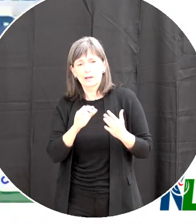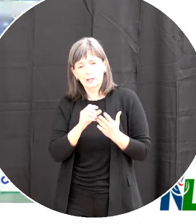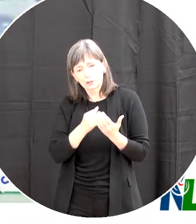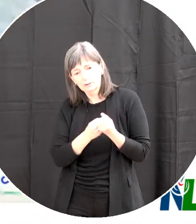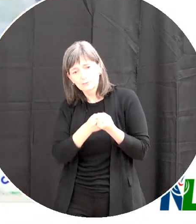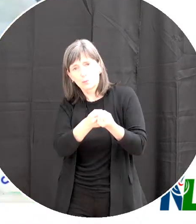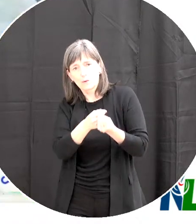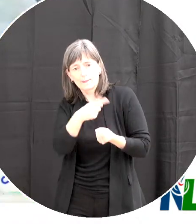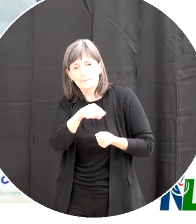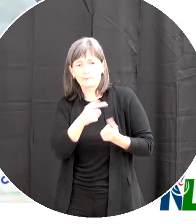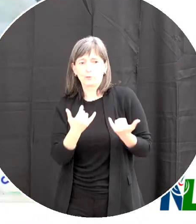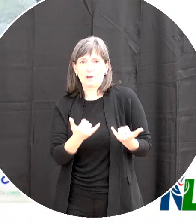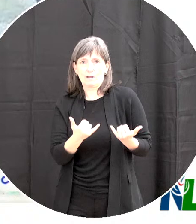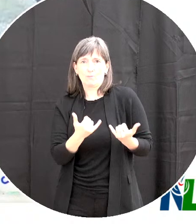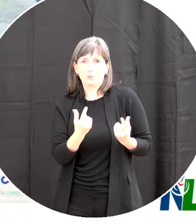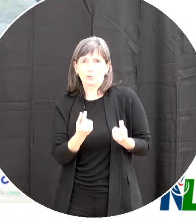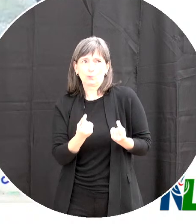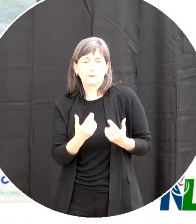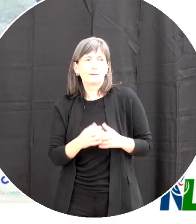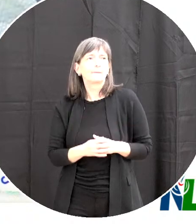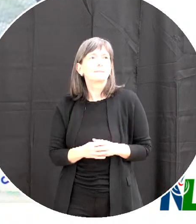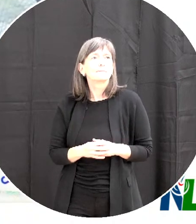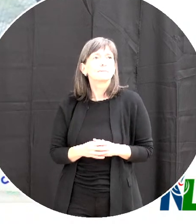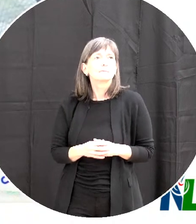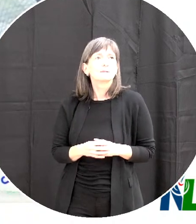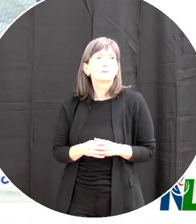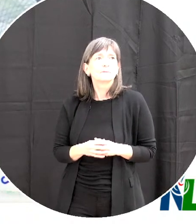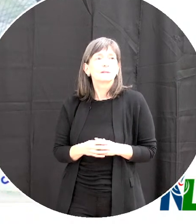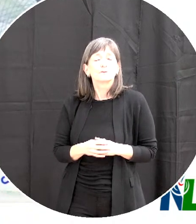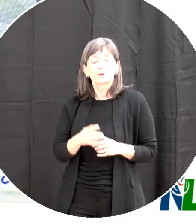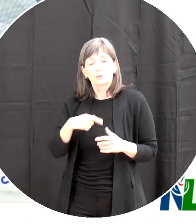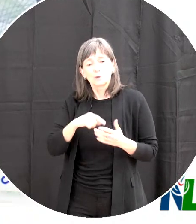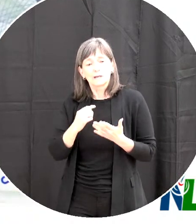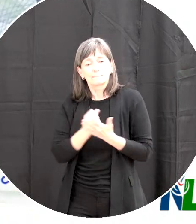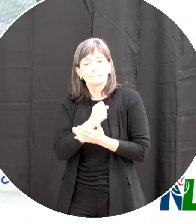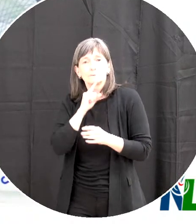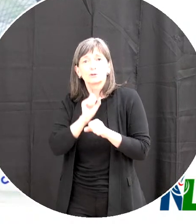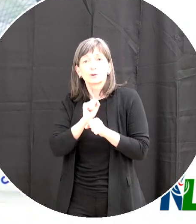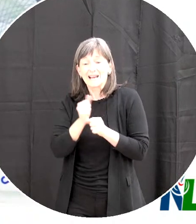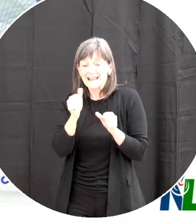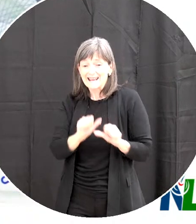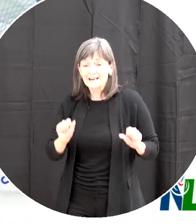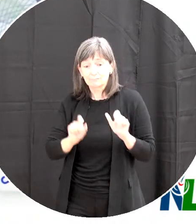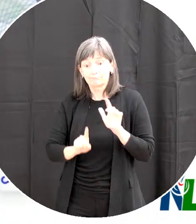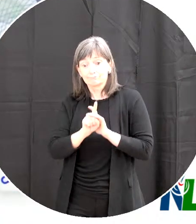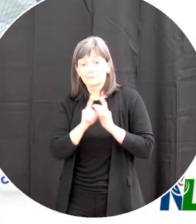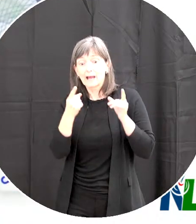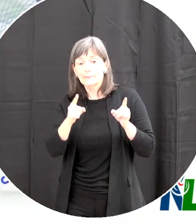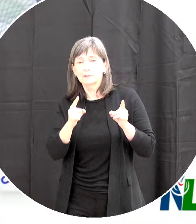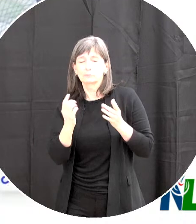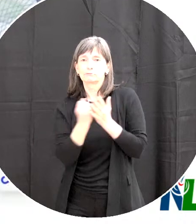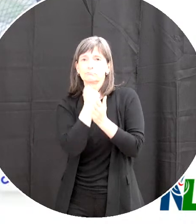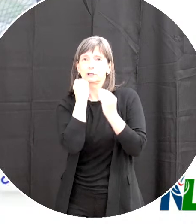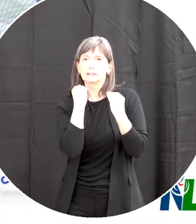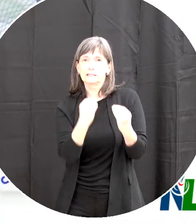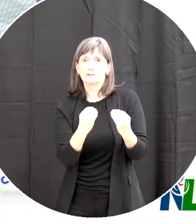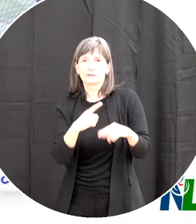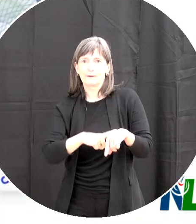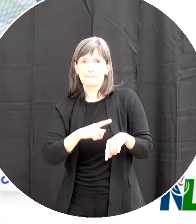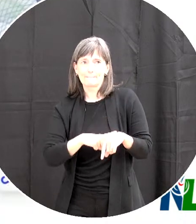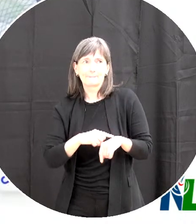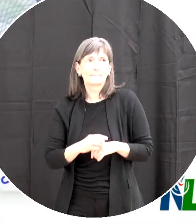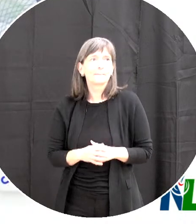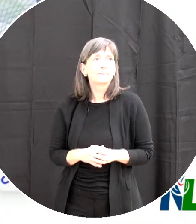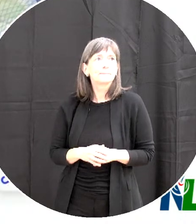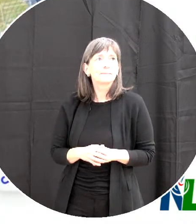We continue to focus on maximizing learning opportunities for all. We are using the 4 elements of